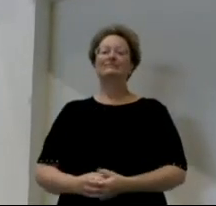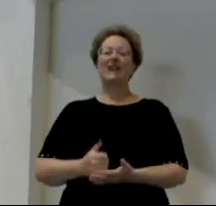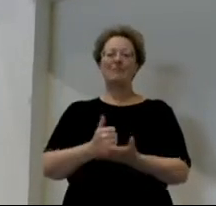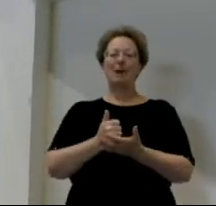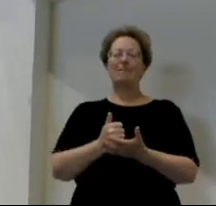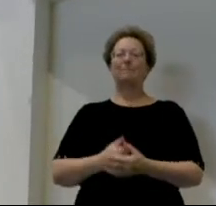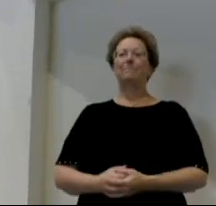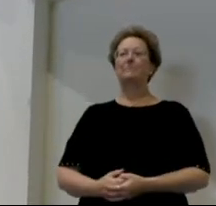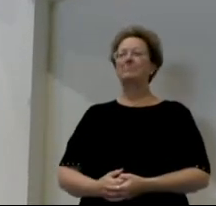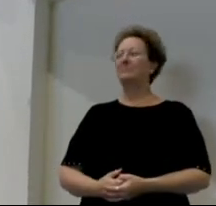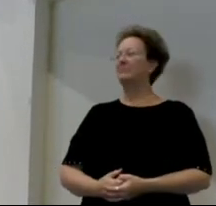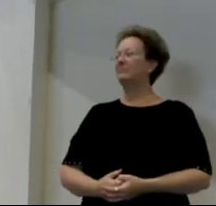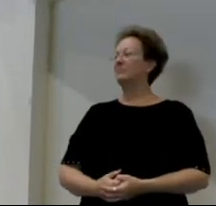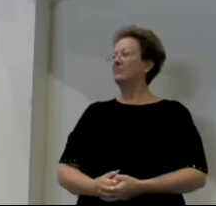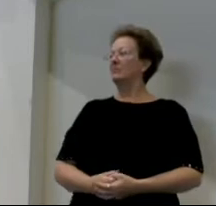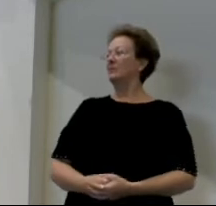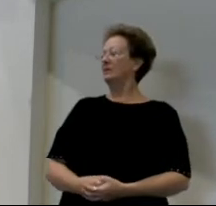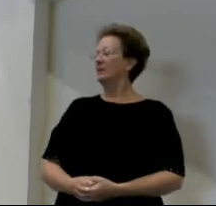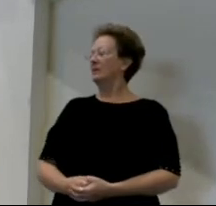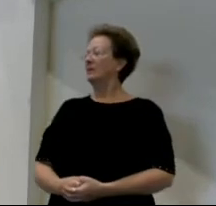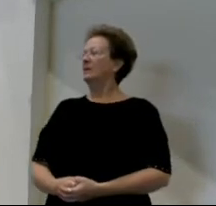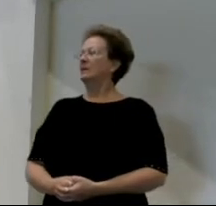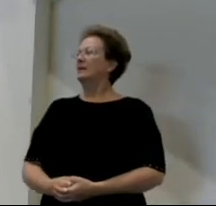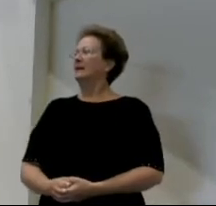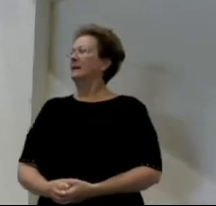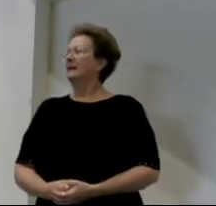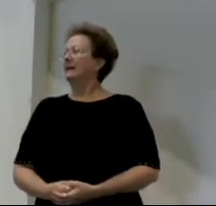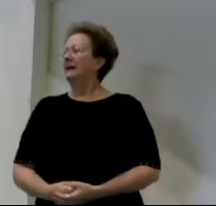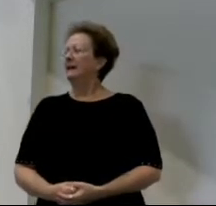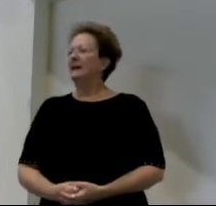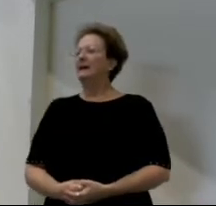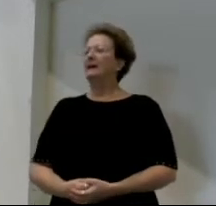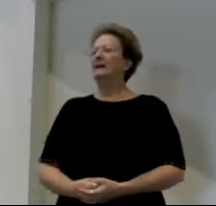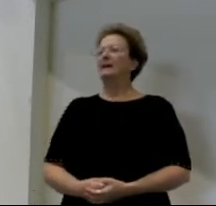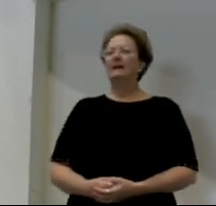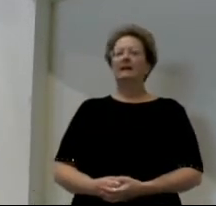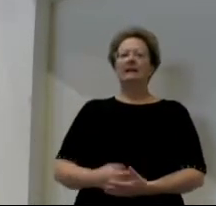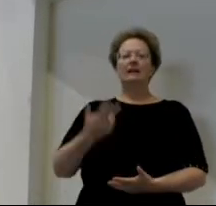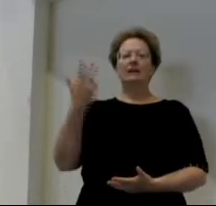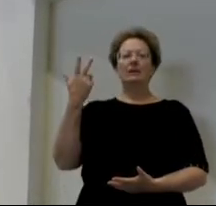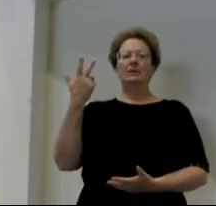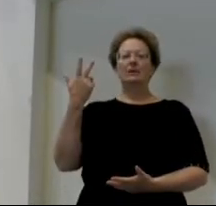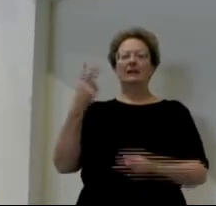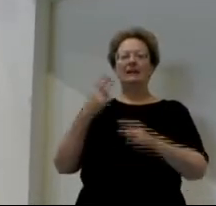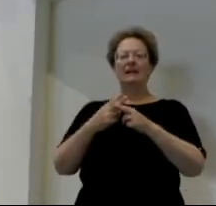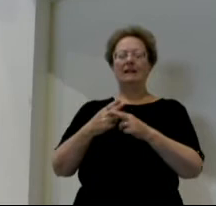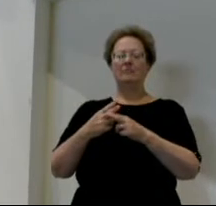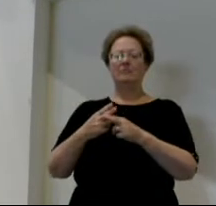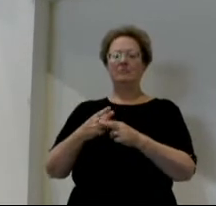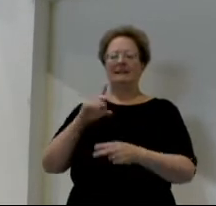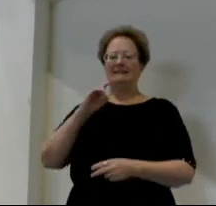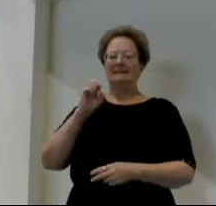Three names. I don't know if you've heard of these people at all. Don Piper, Danian Brinkley,